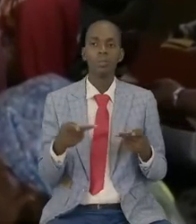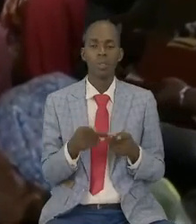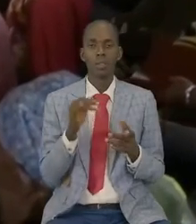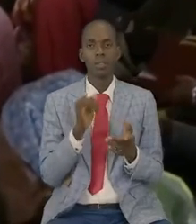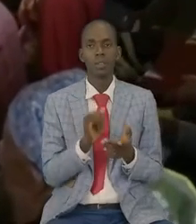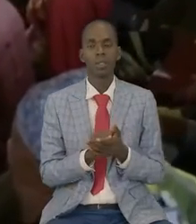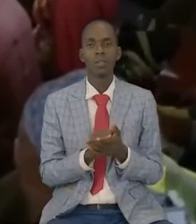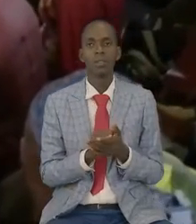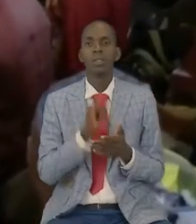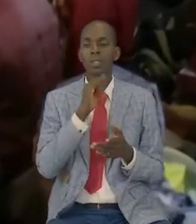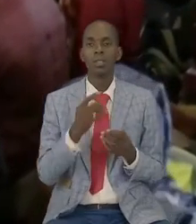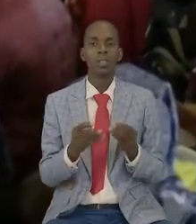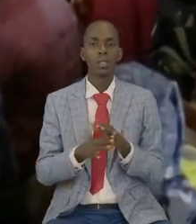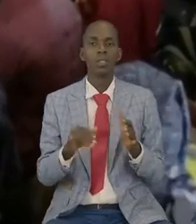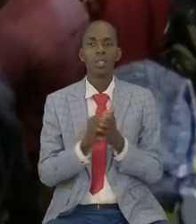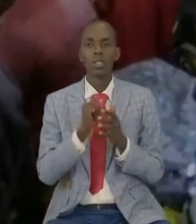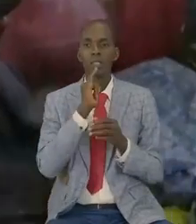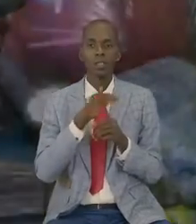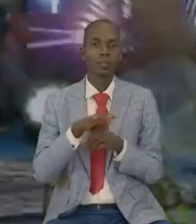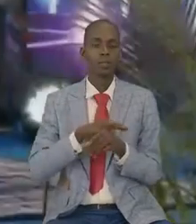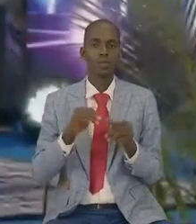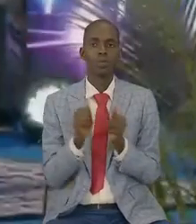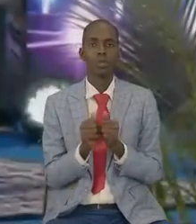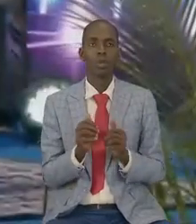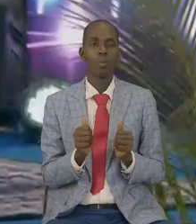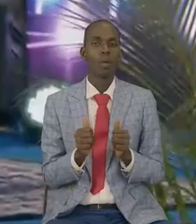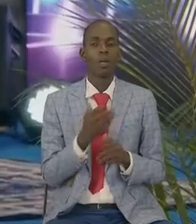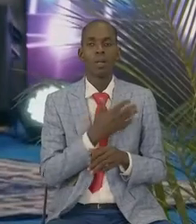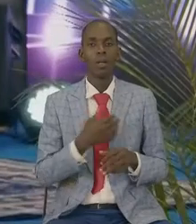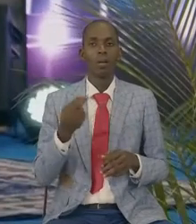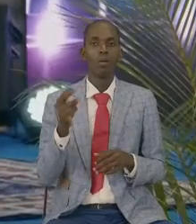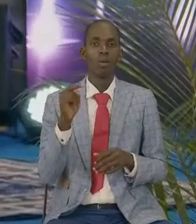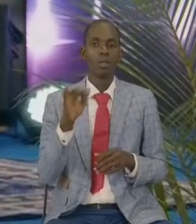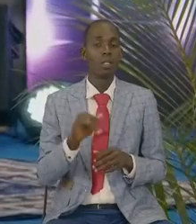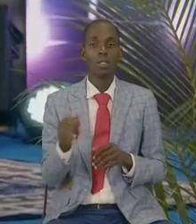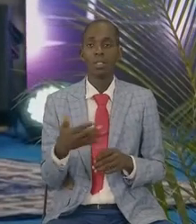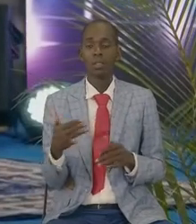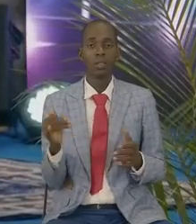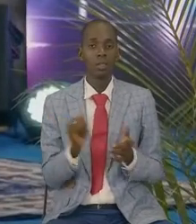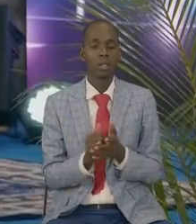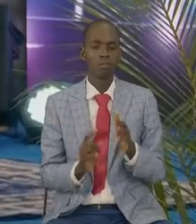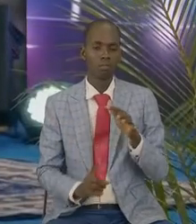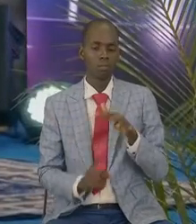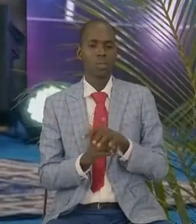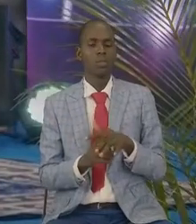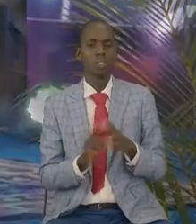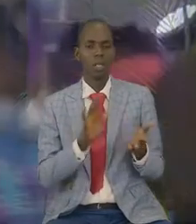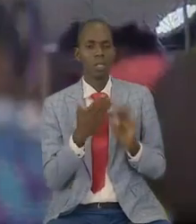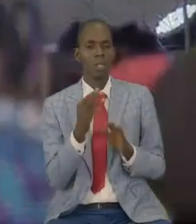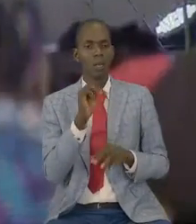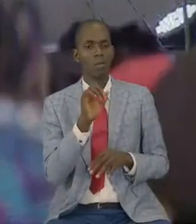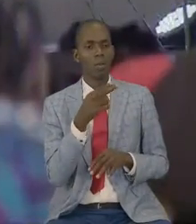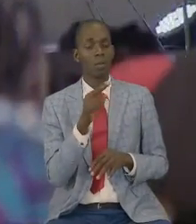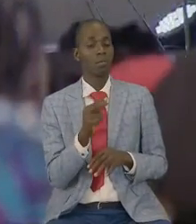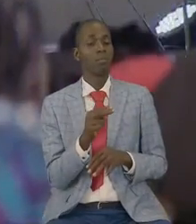is flowing with milk and honey. And so, anytime you come across a Mara, say, I distance